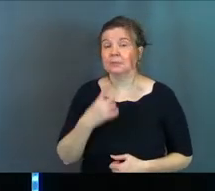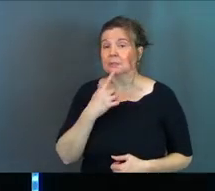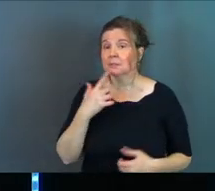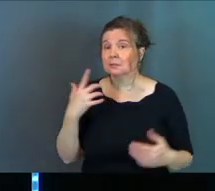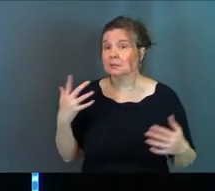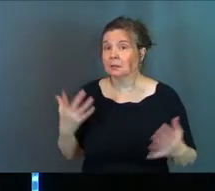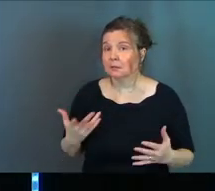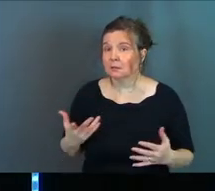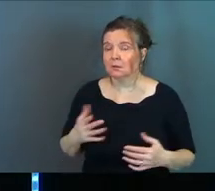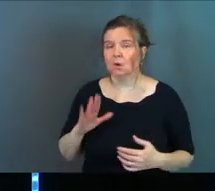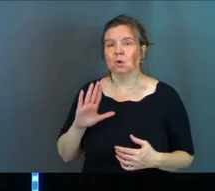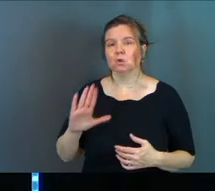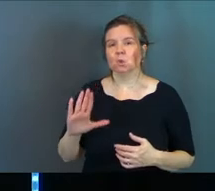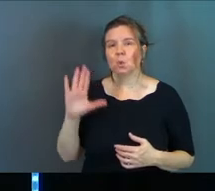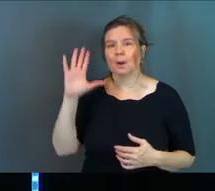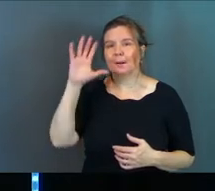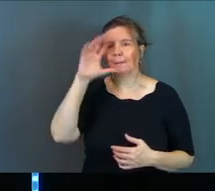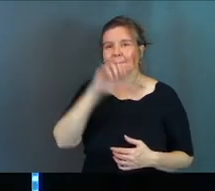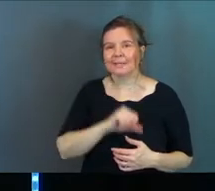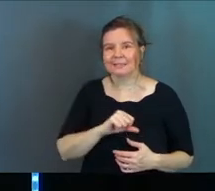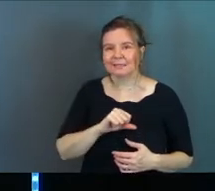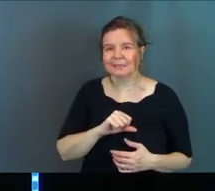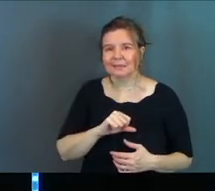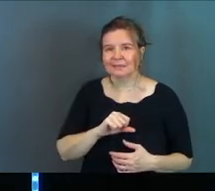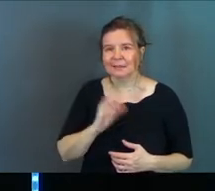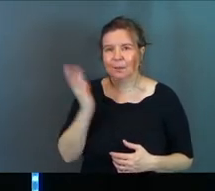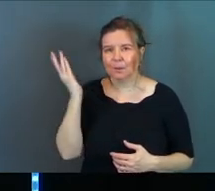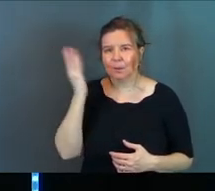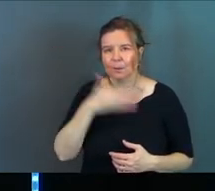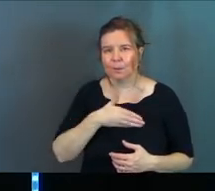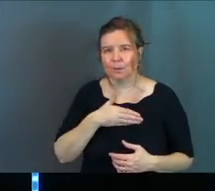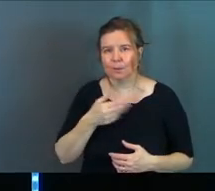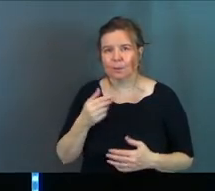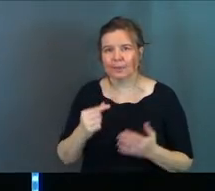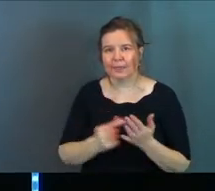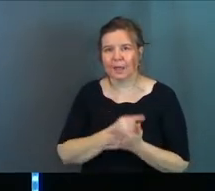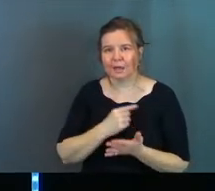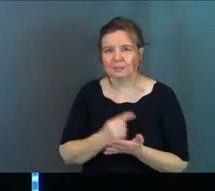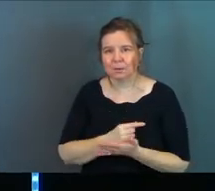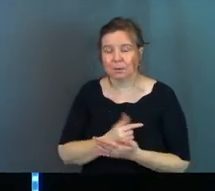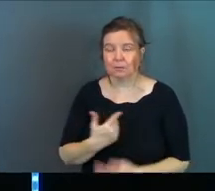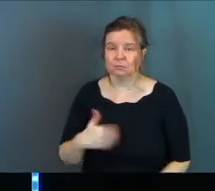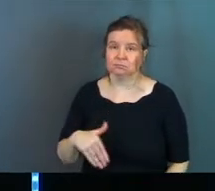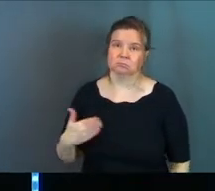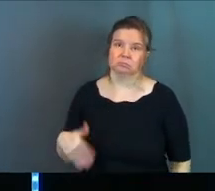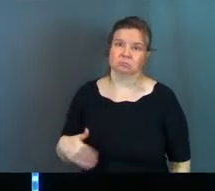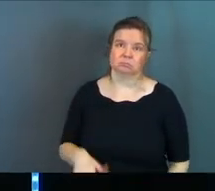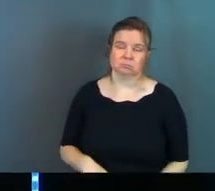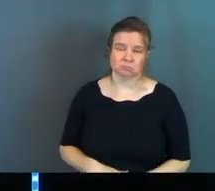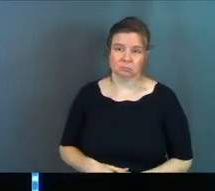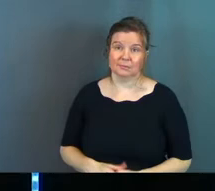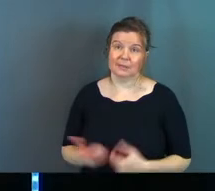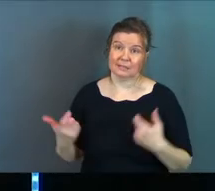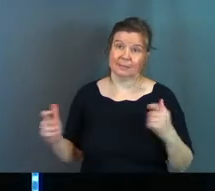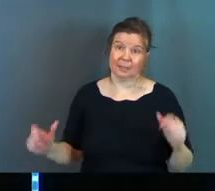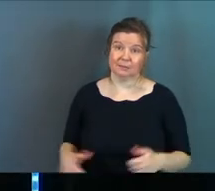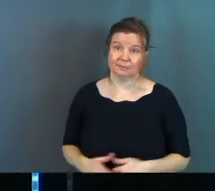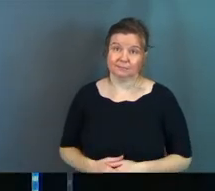says is, you're missing the gospel. Whoo! That's